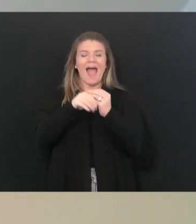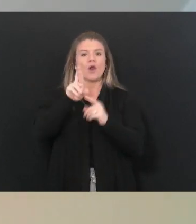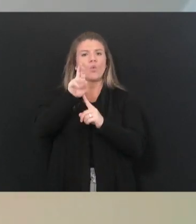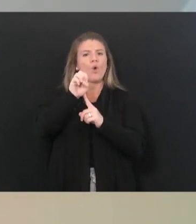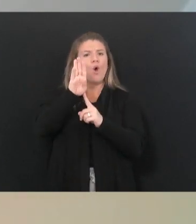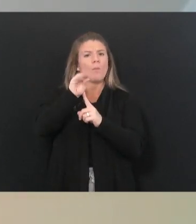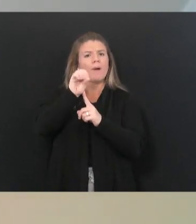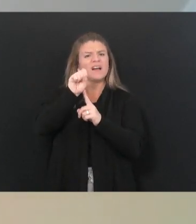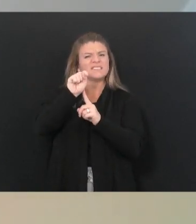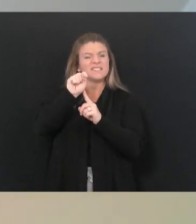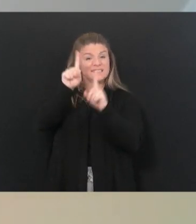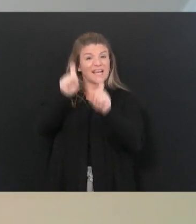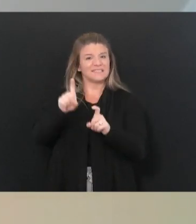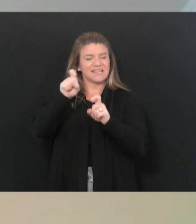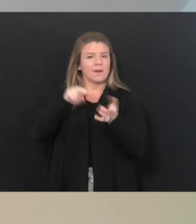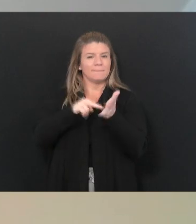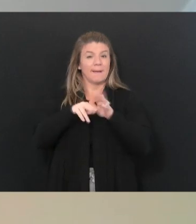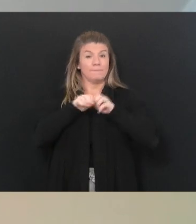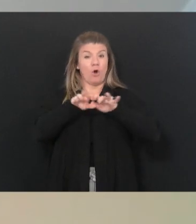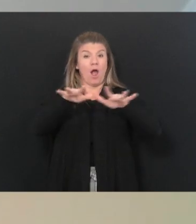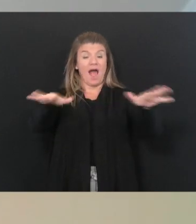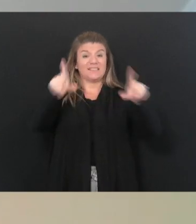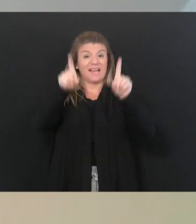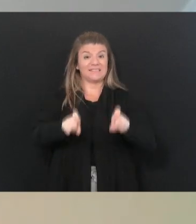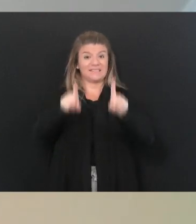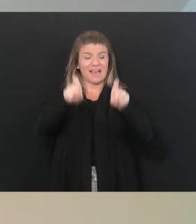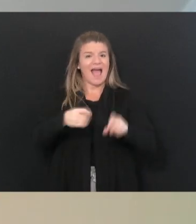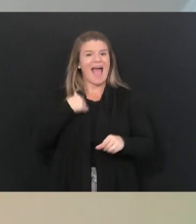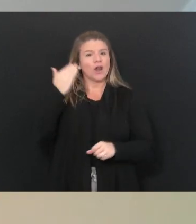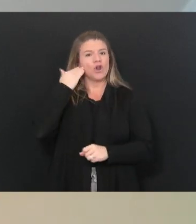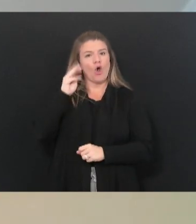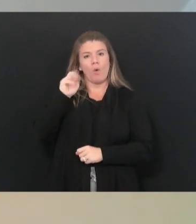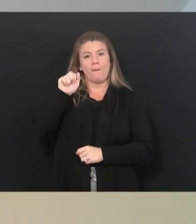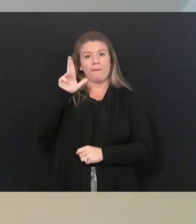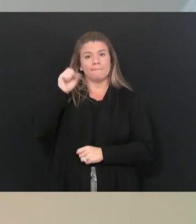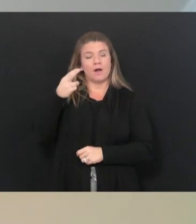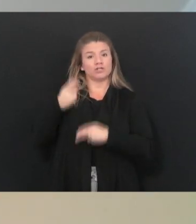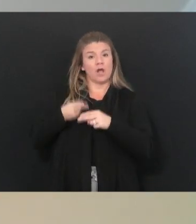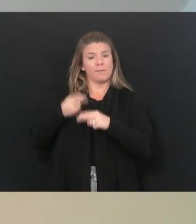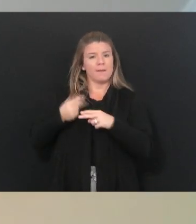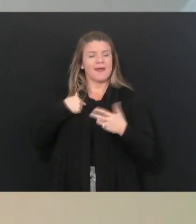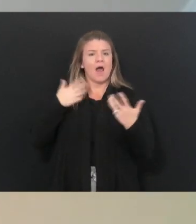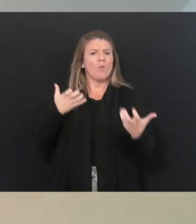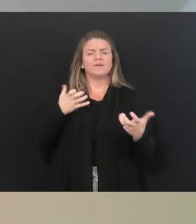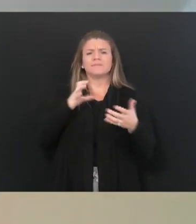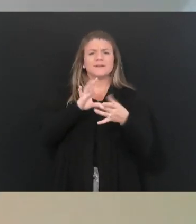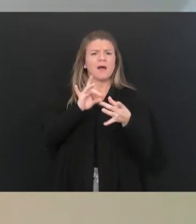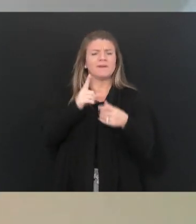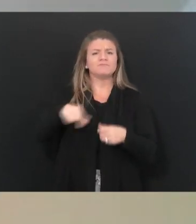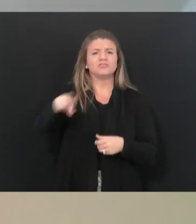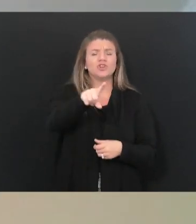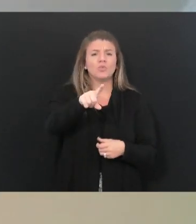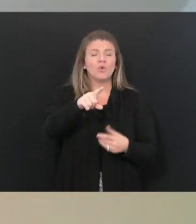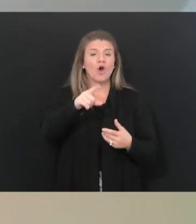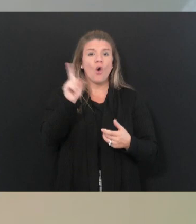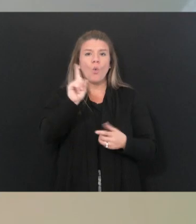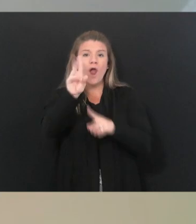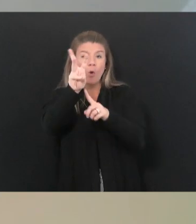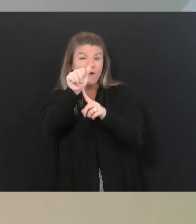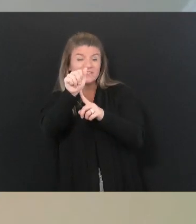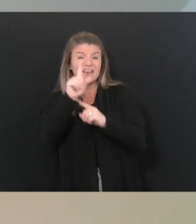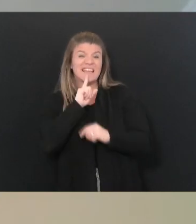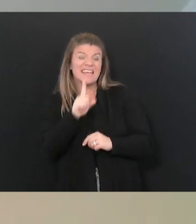Marsh has touched on these, but I'd love a bird's eye view from the governor and others about where you think West Virginia is